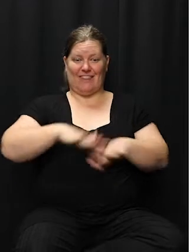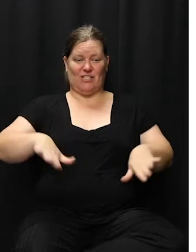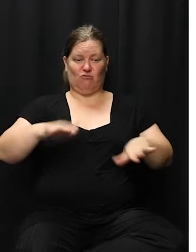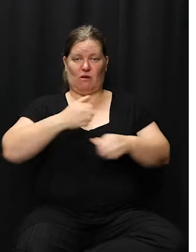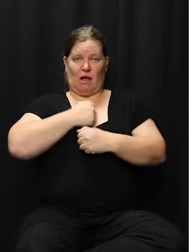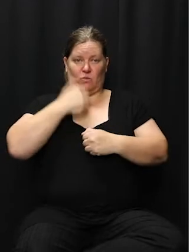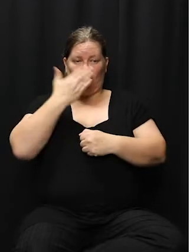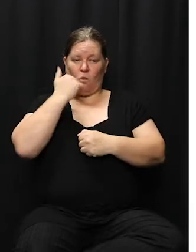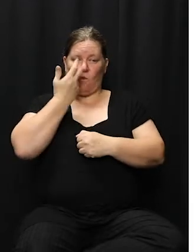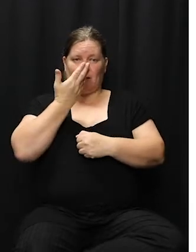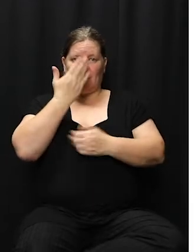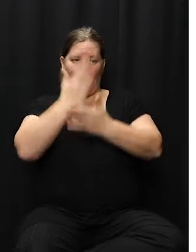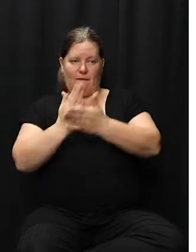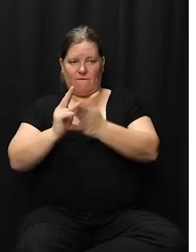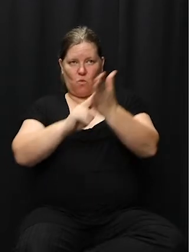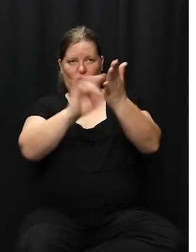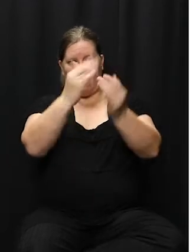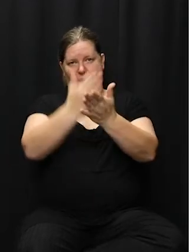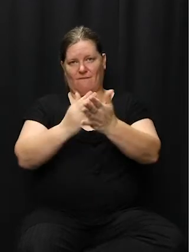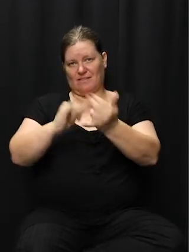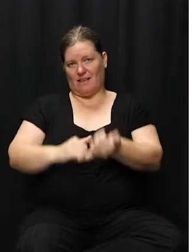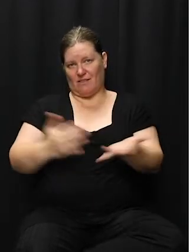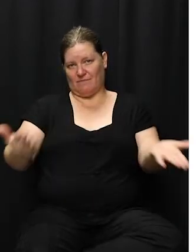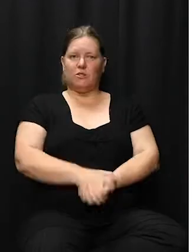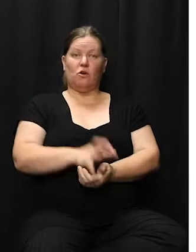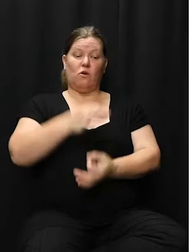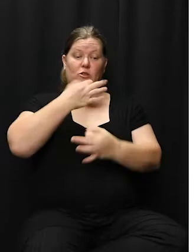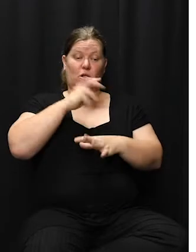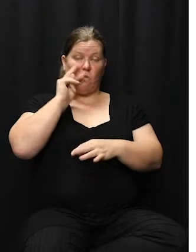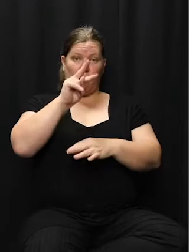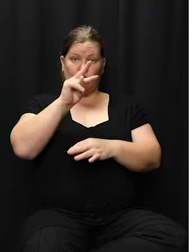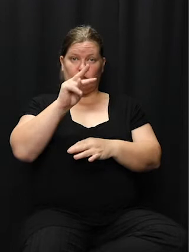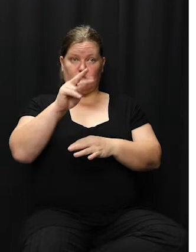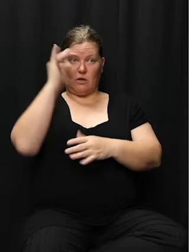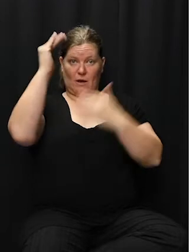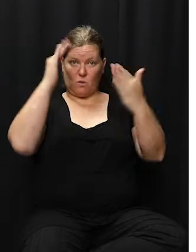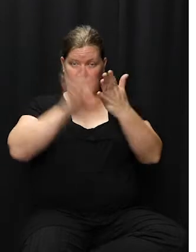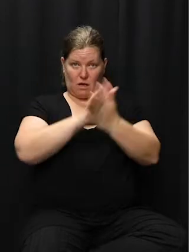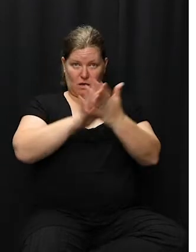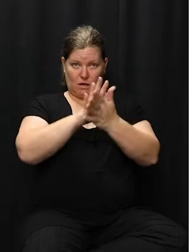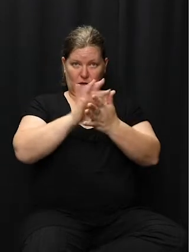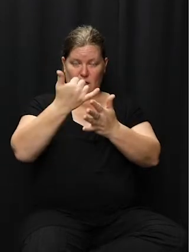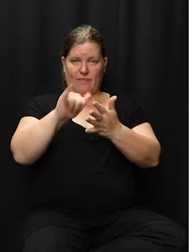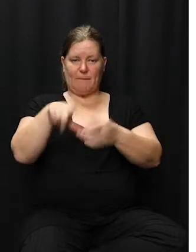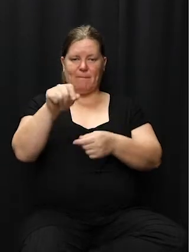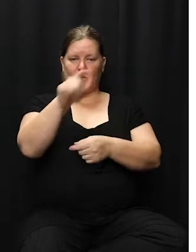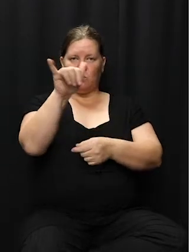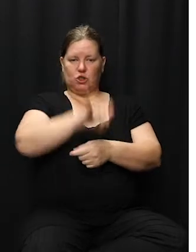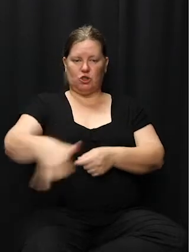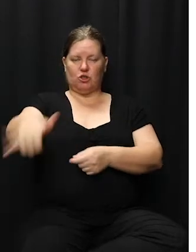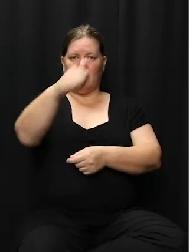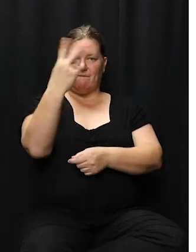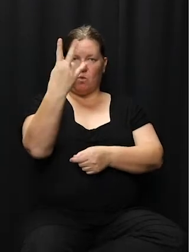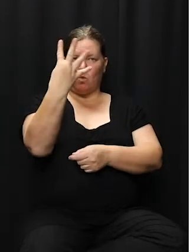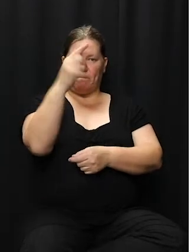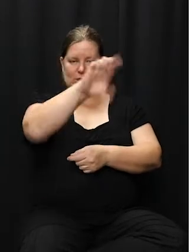So from that, they say they're either using northern or southern dialect. For us, the issue is, certainly in our school, we are half southern, half northern. So that's a